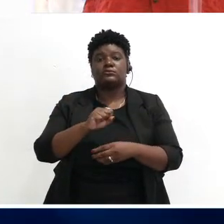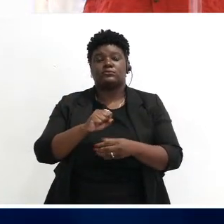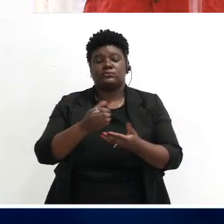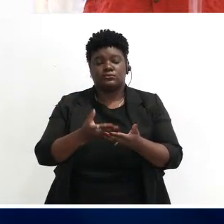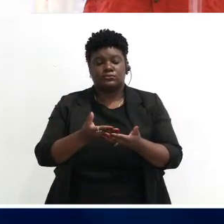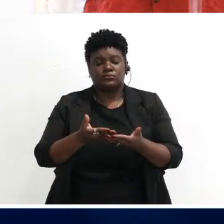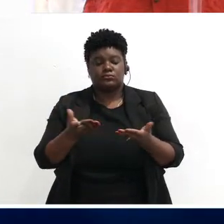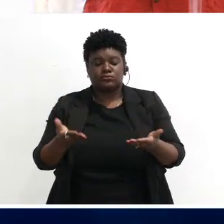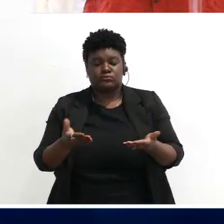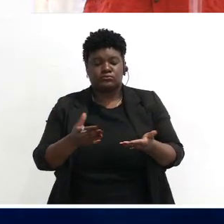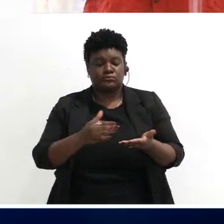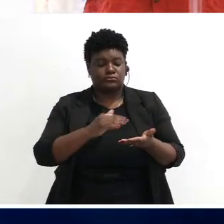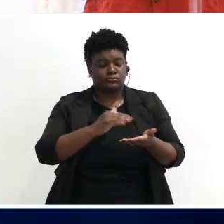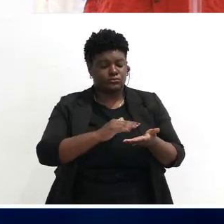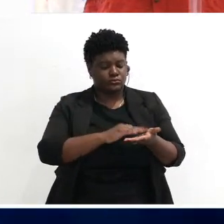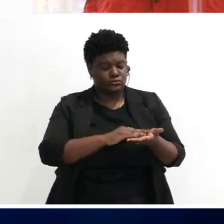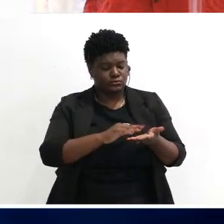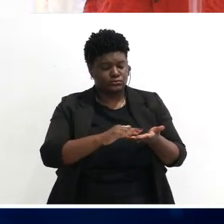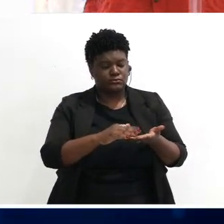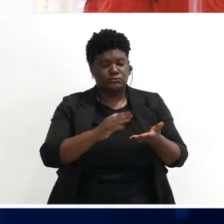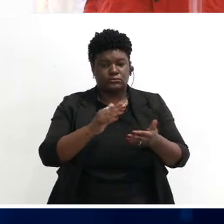of packaging going on here.